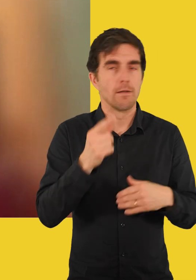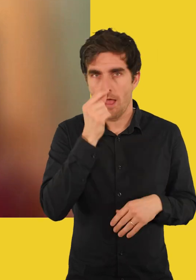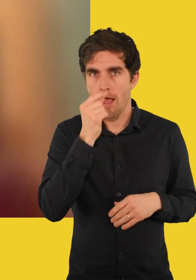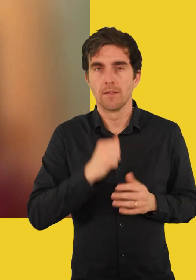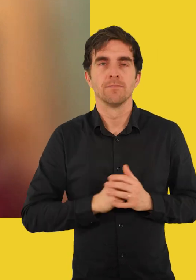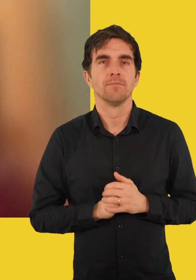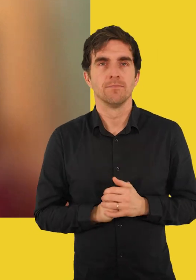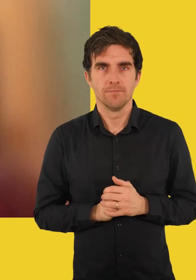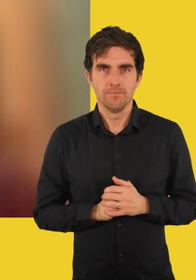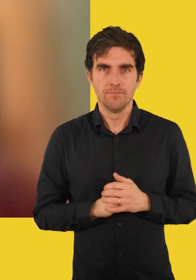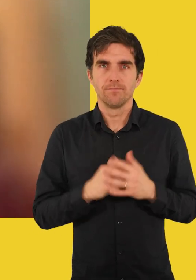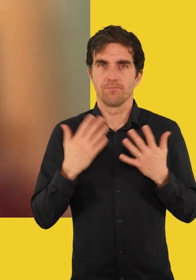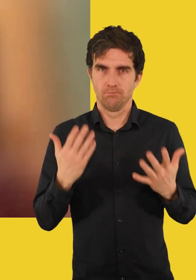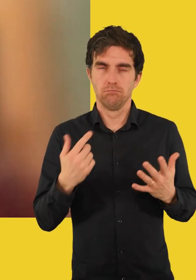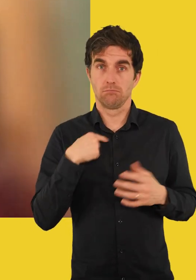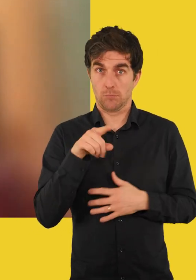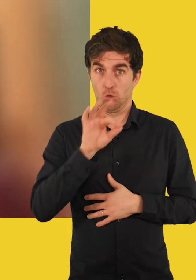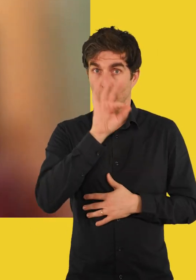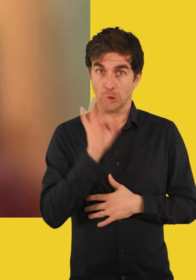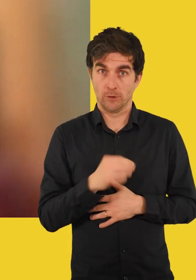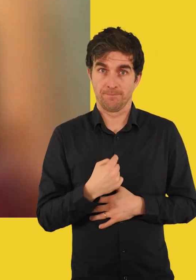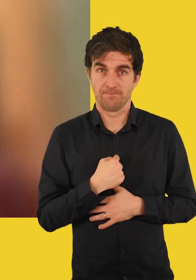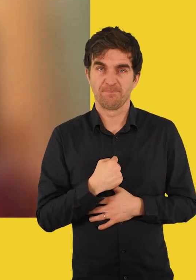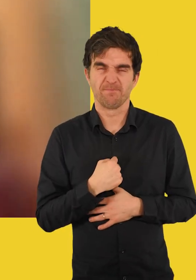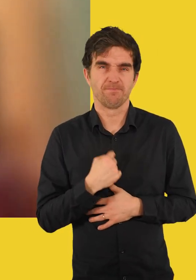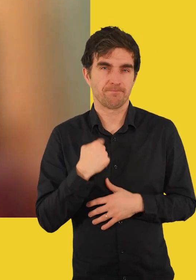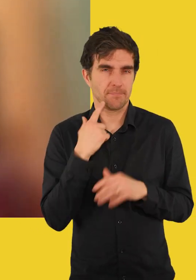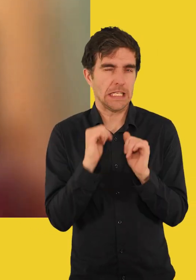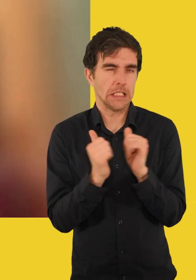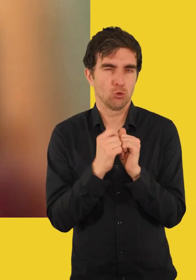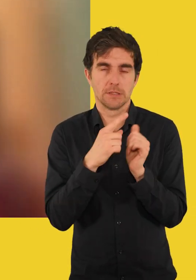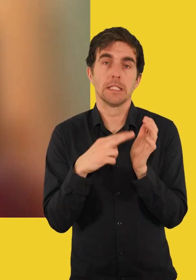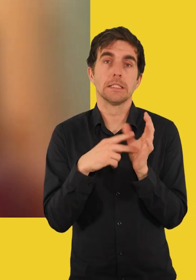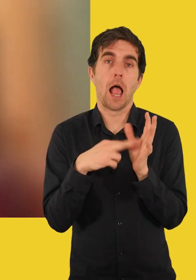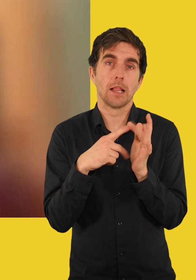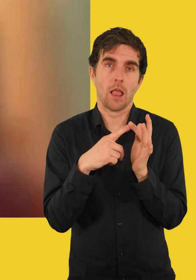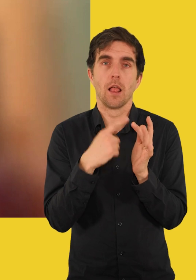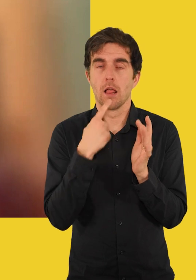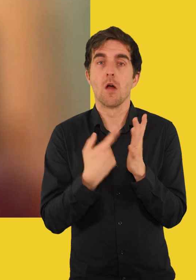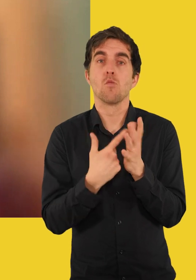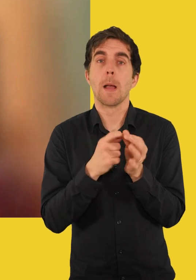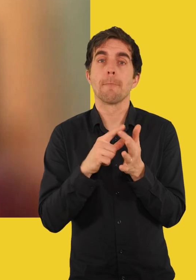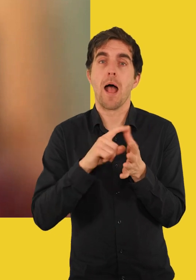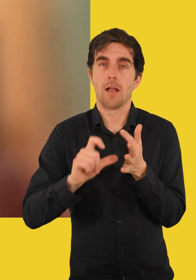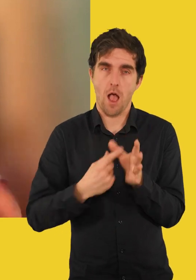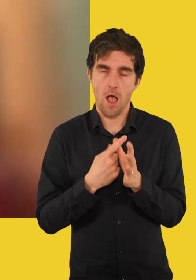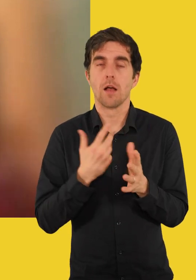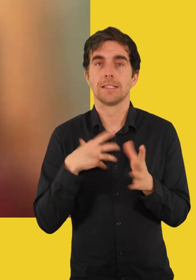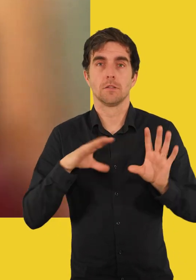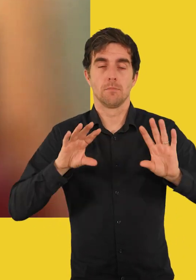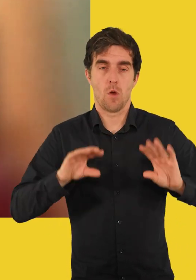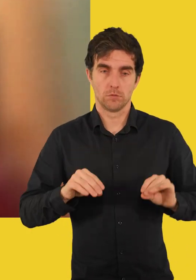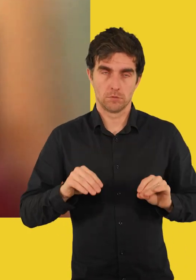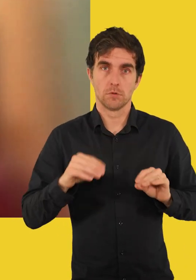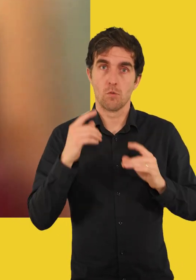that. Coming back to the question, I think I agree with what Nani said and Rebecca said. It's all about pausing